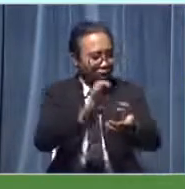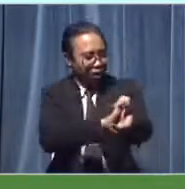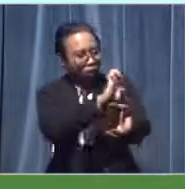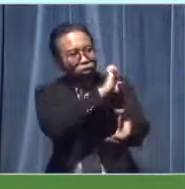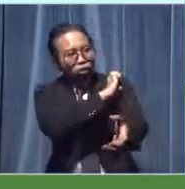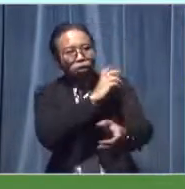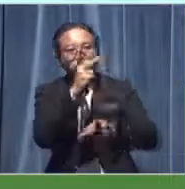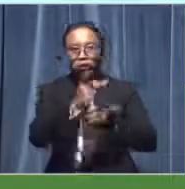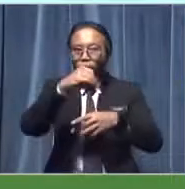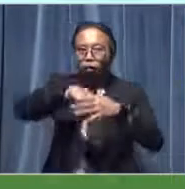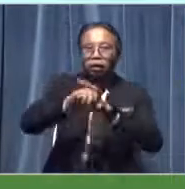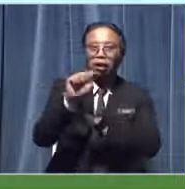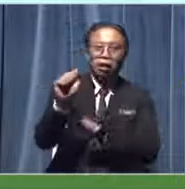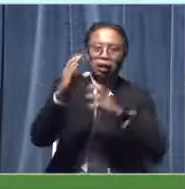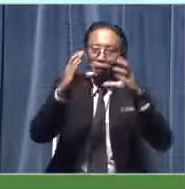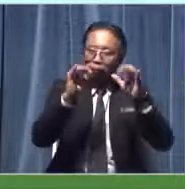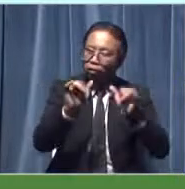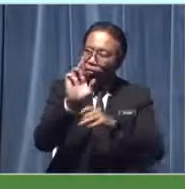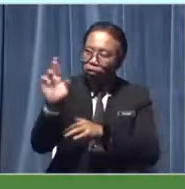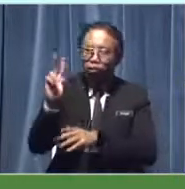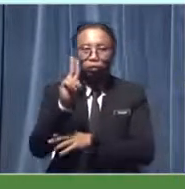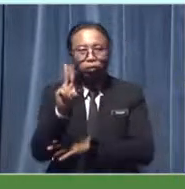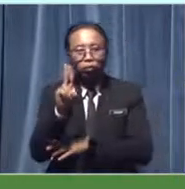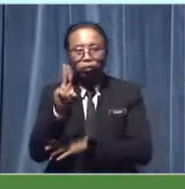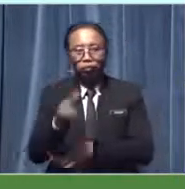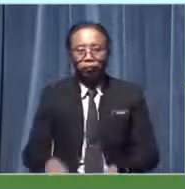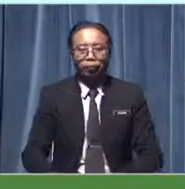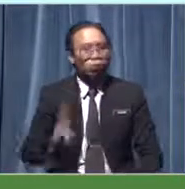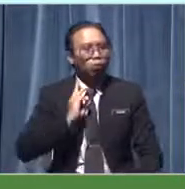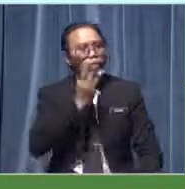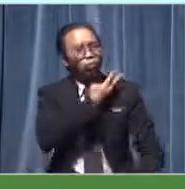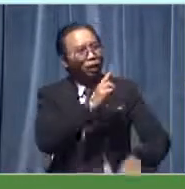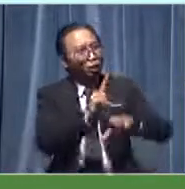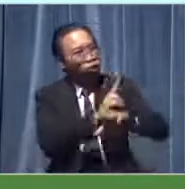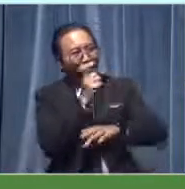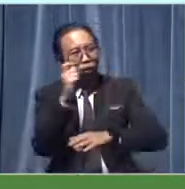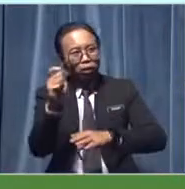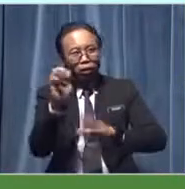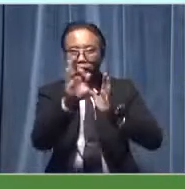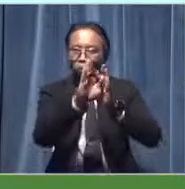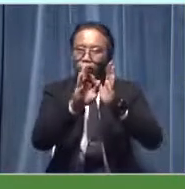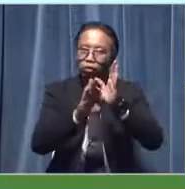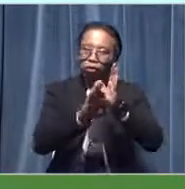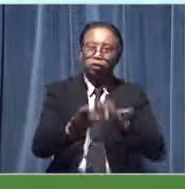a capacitor U. We use the equation